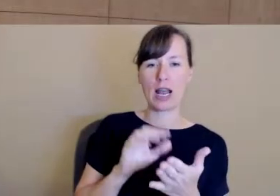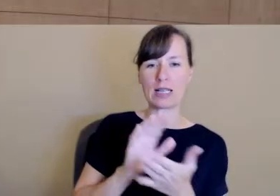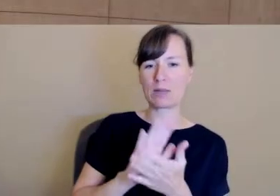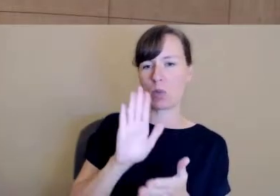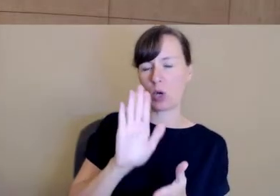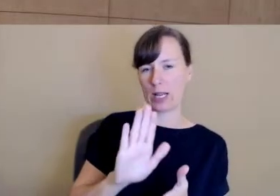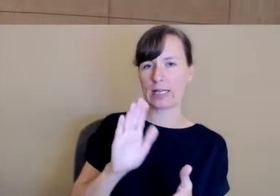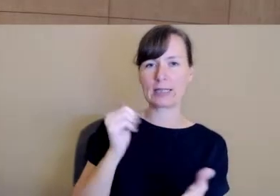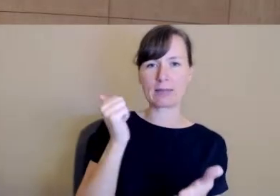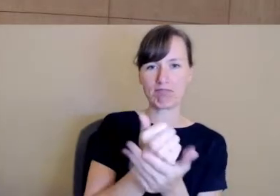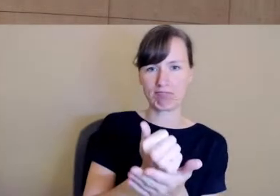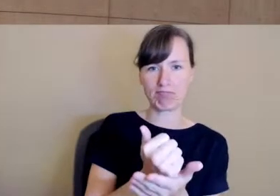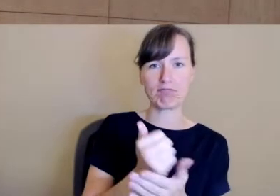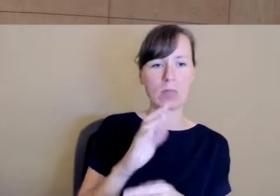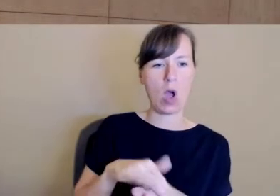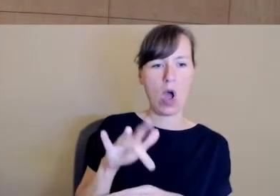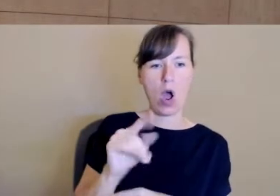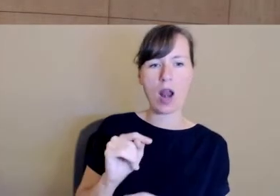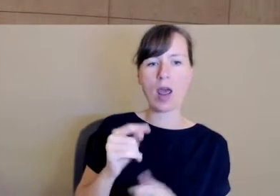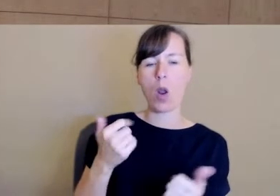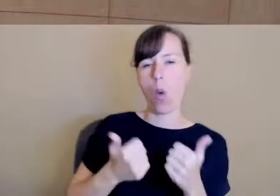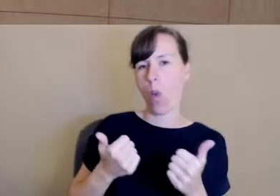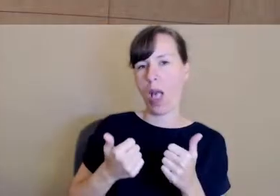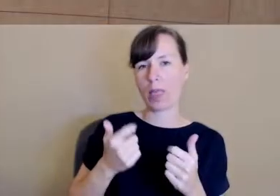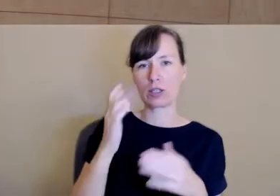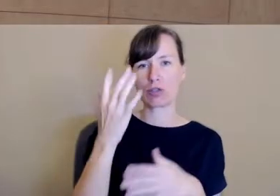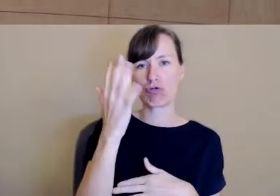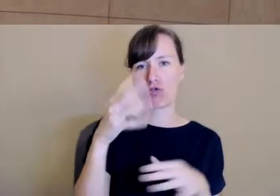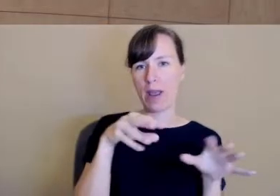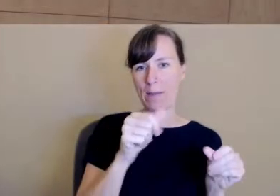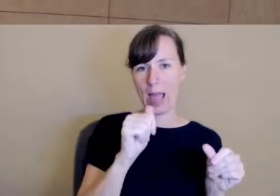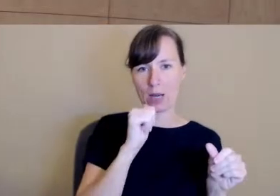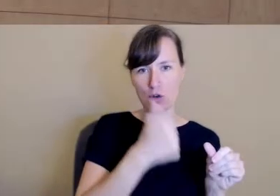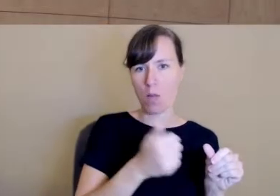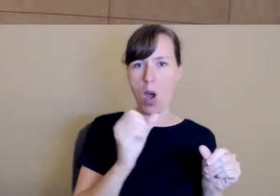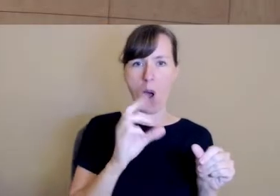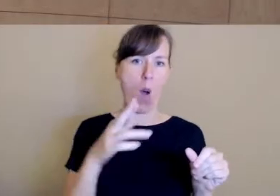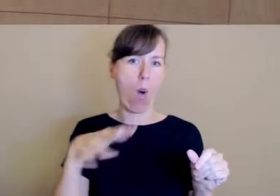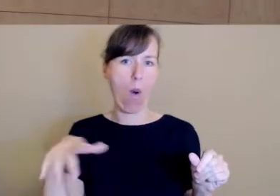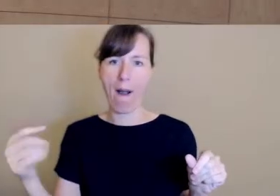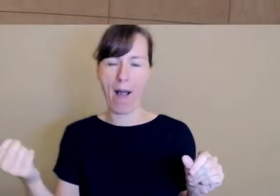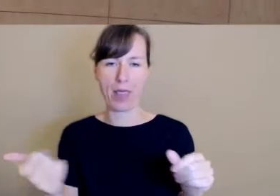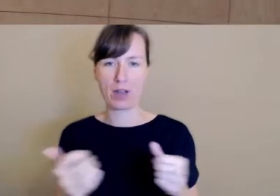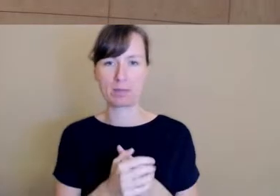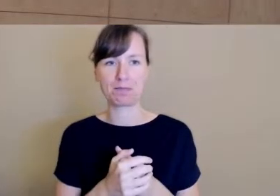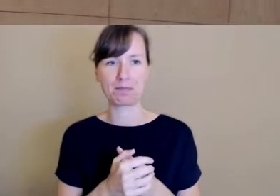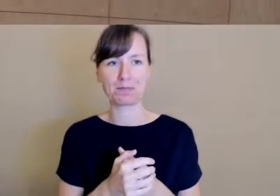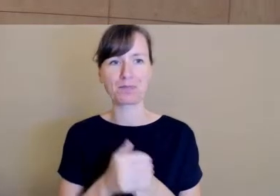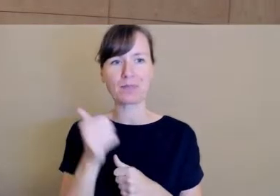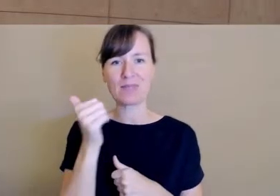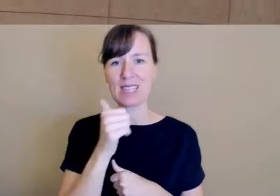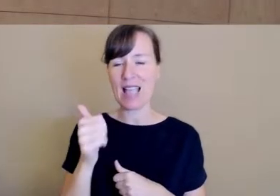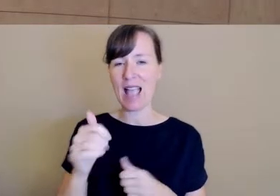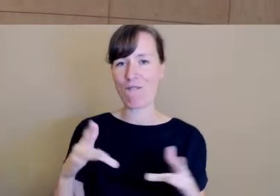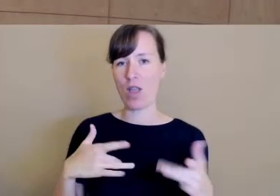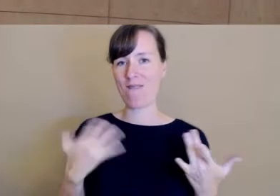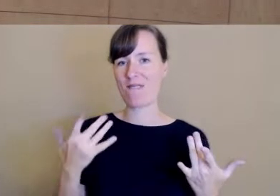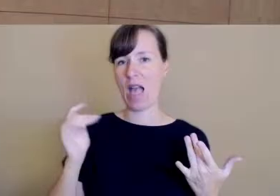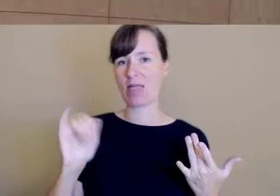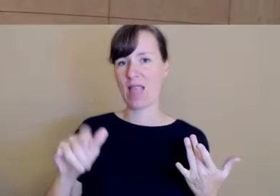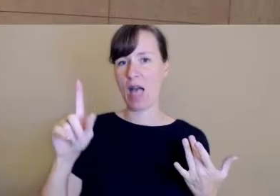planting tomorrow or whatever. I mean, every event that the government, I don't know what other word to